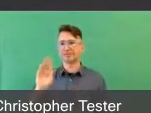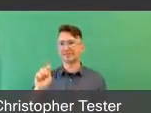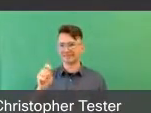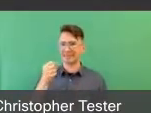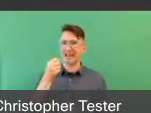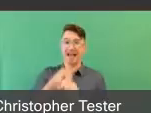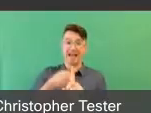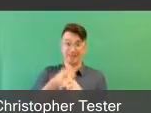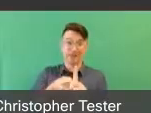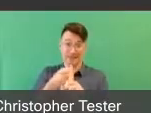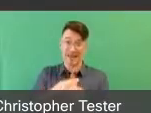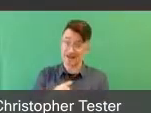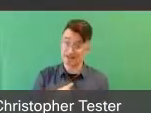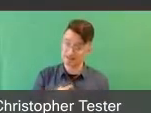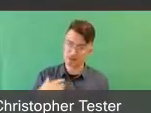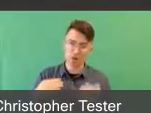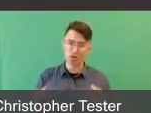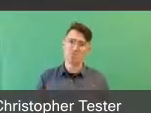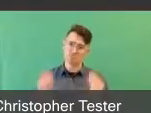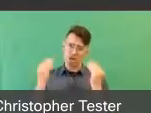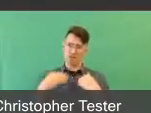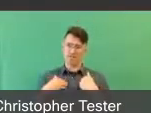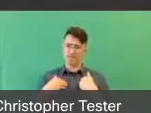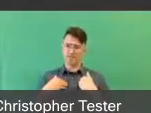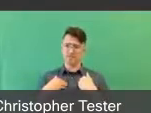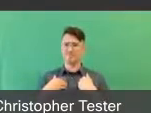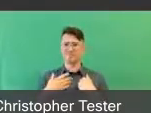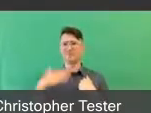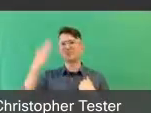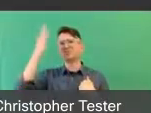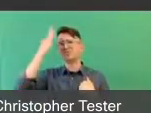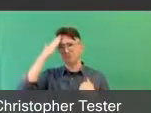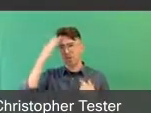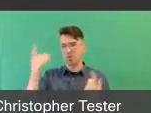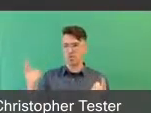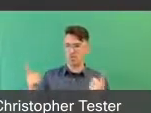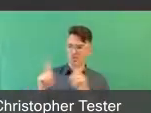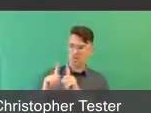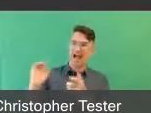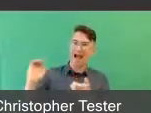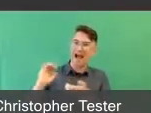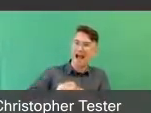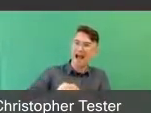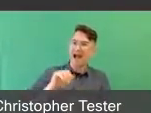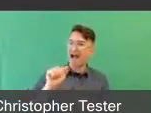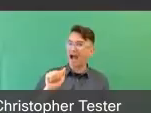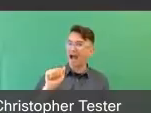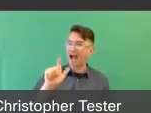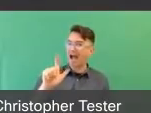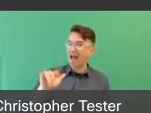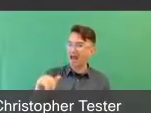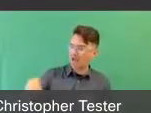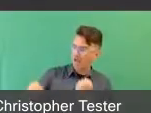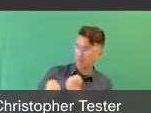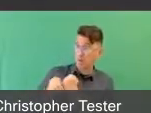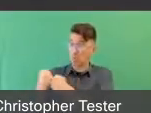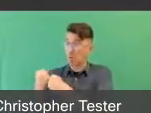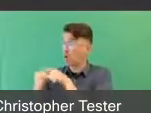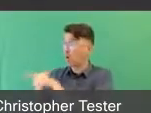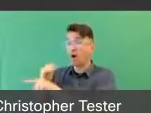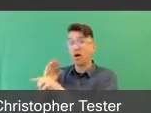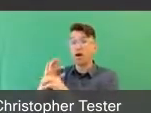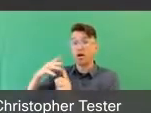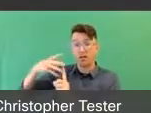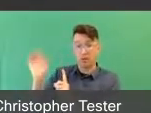broken our health system, but rather a system that requires a lot of collective work. With the current trend